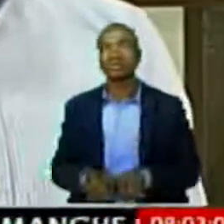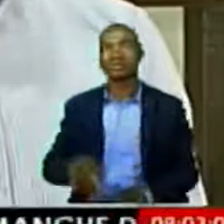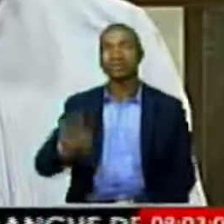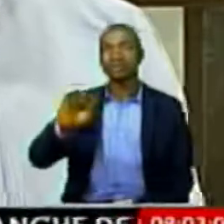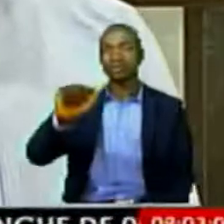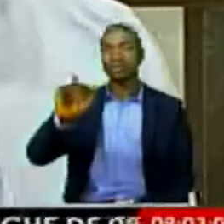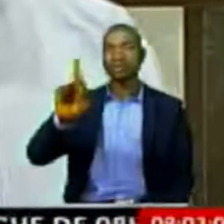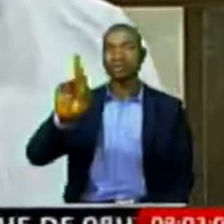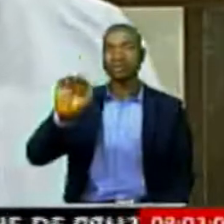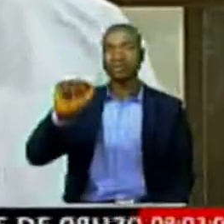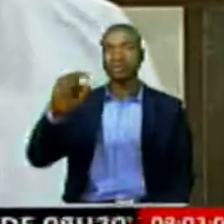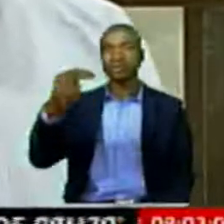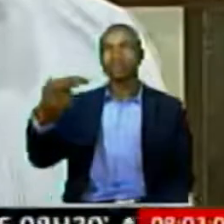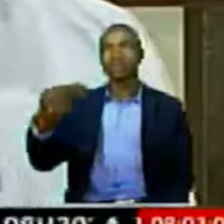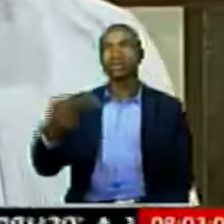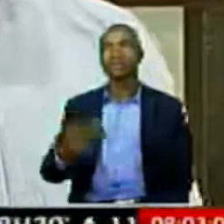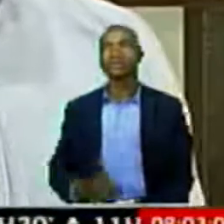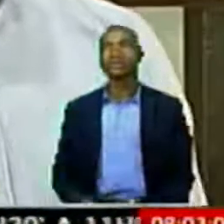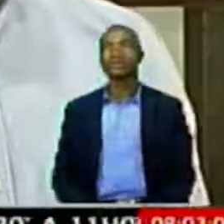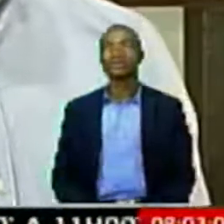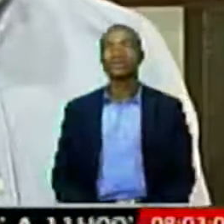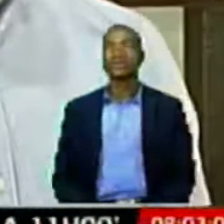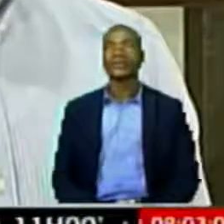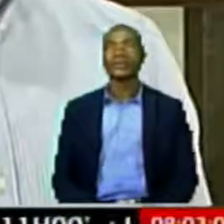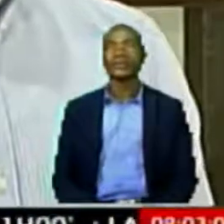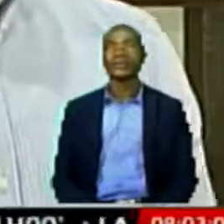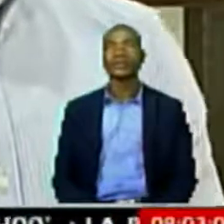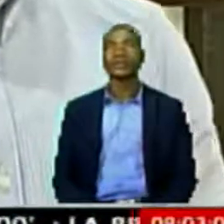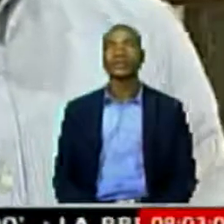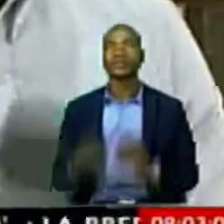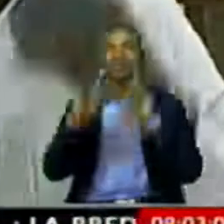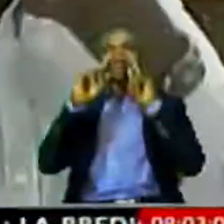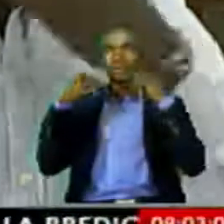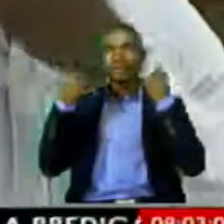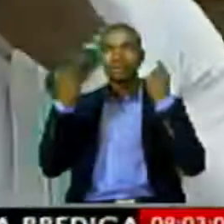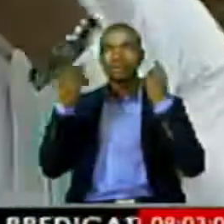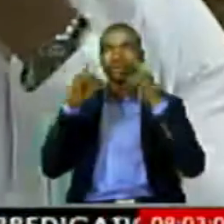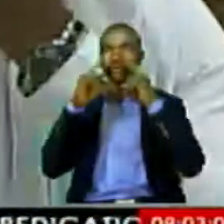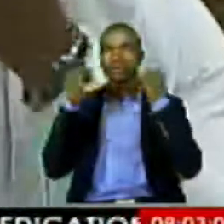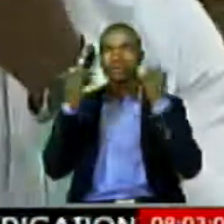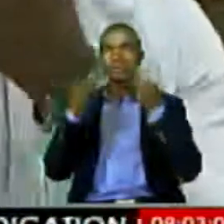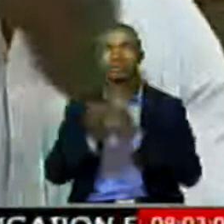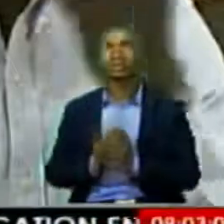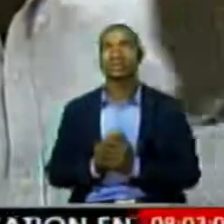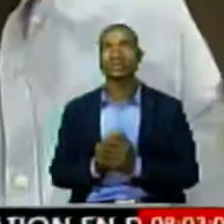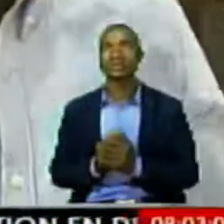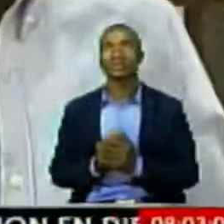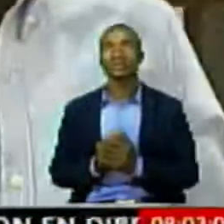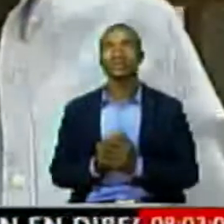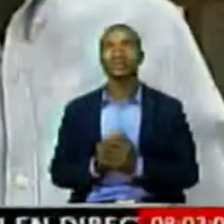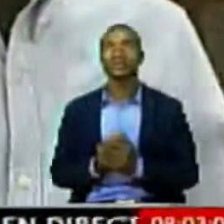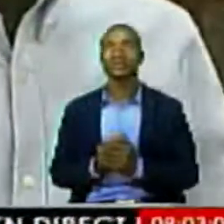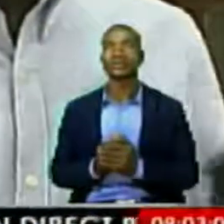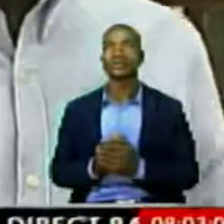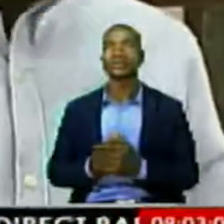With sister Sarah Mbuya. Enlevez vos masques, s'il vous plaît. Remove your masks, please.